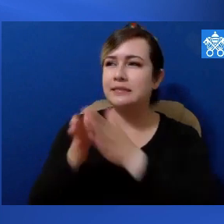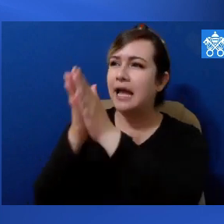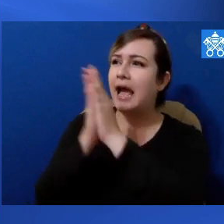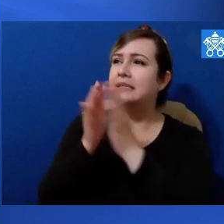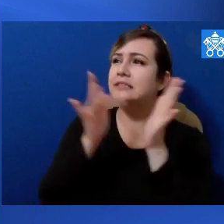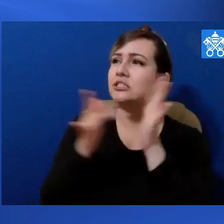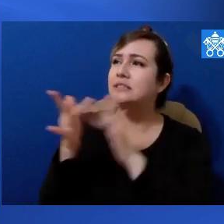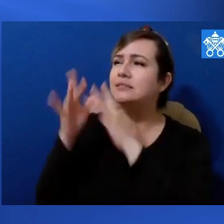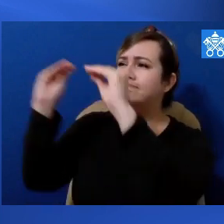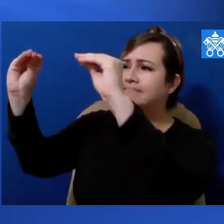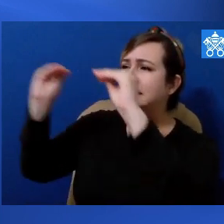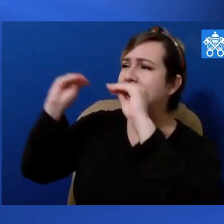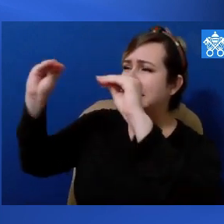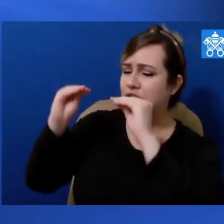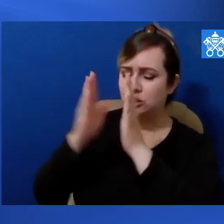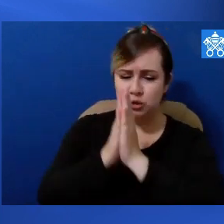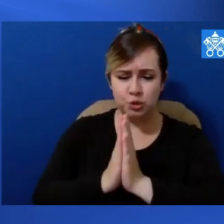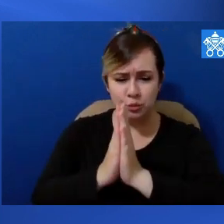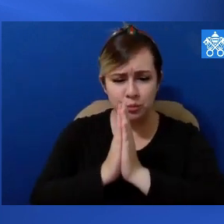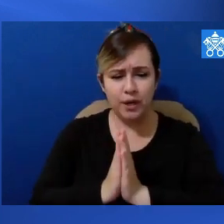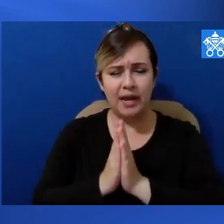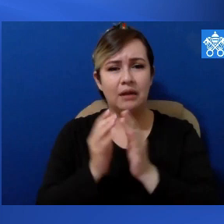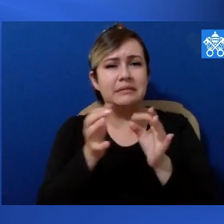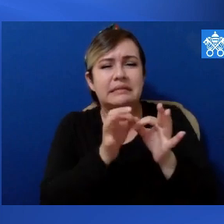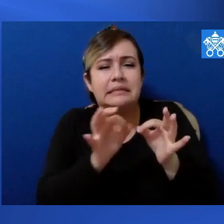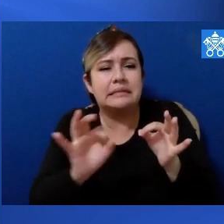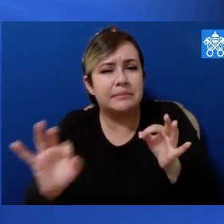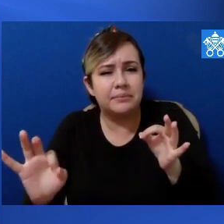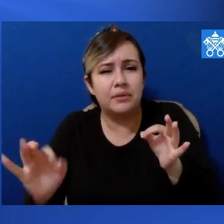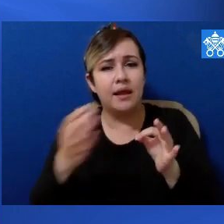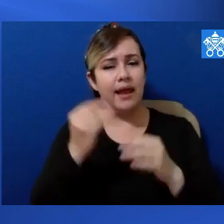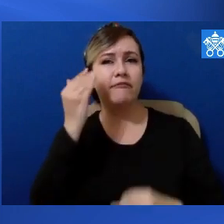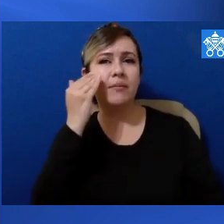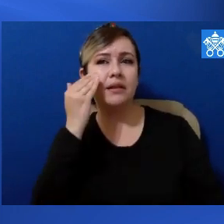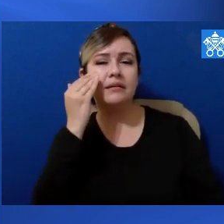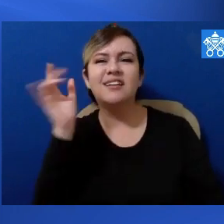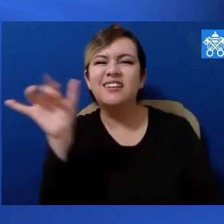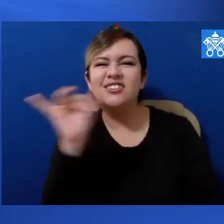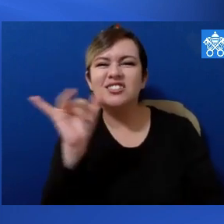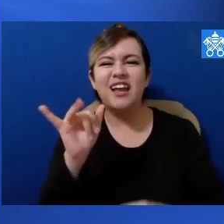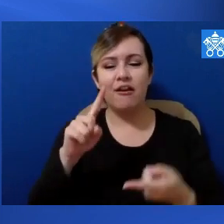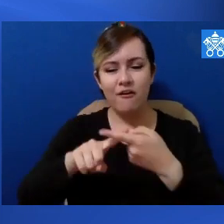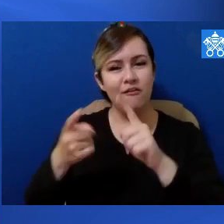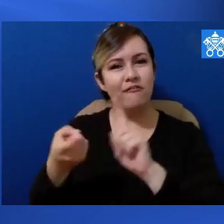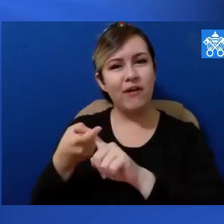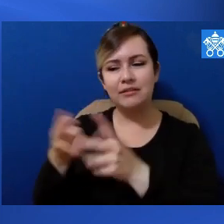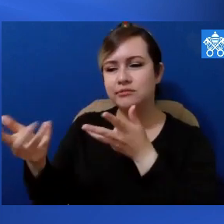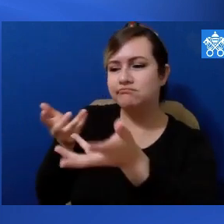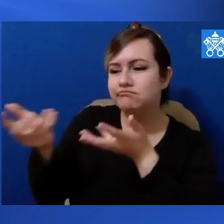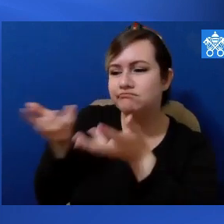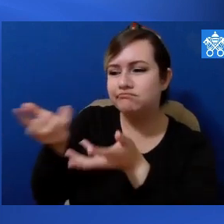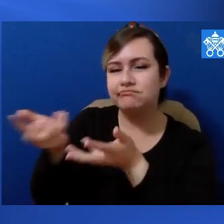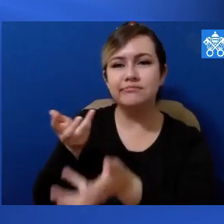ask Jesus to teach us to pray with simplicity and familiarity, as a friend speaks to a friend. He's